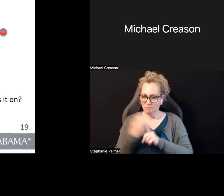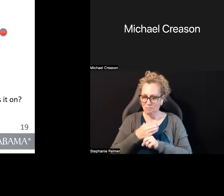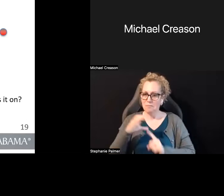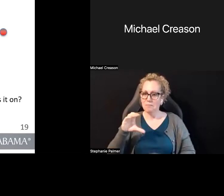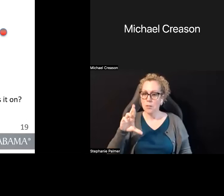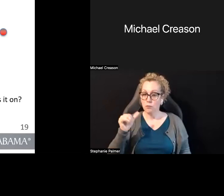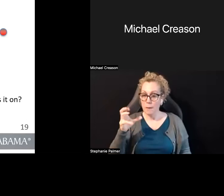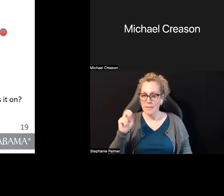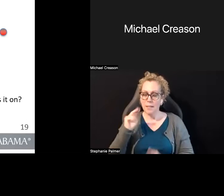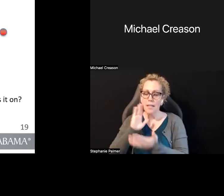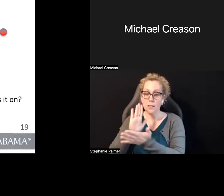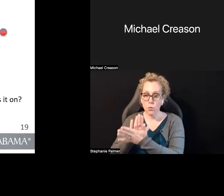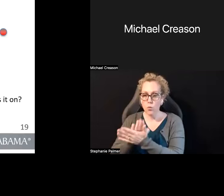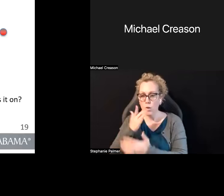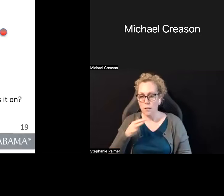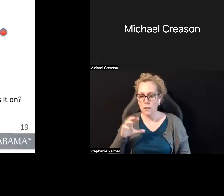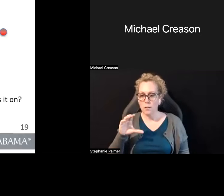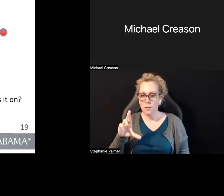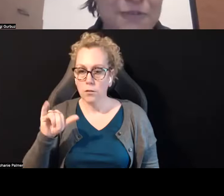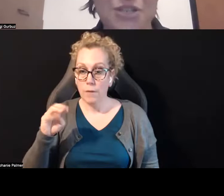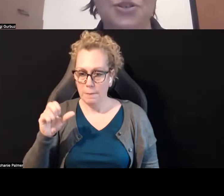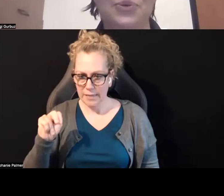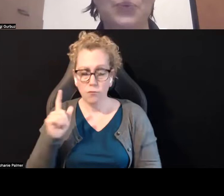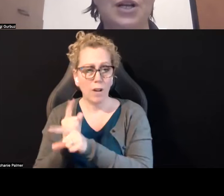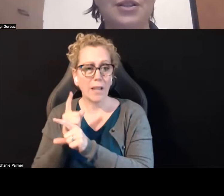our school color. So how does a computer